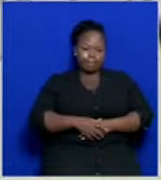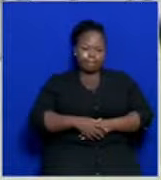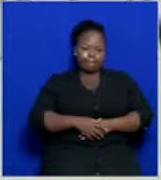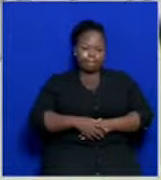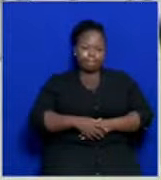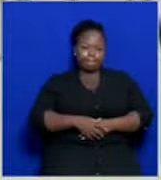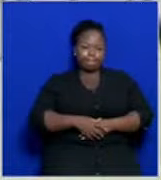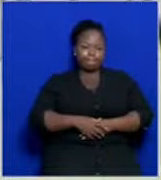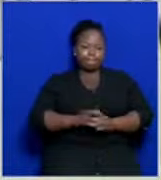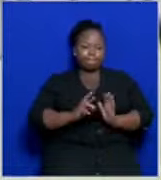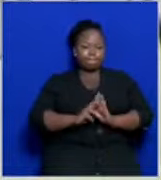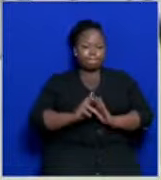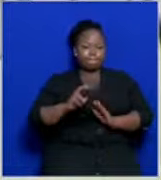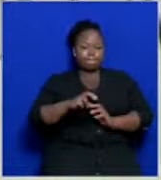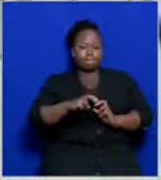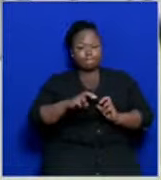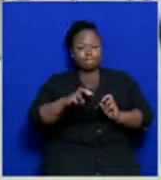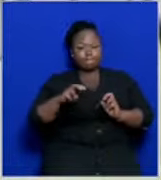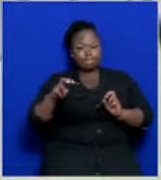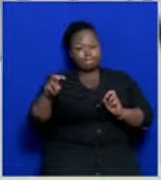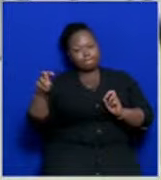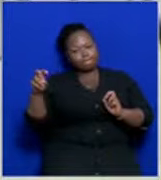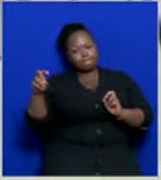goes long to say